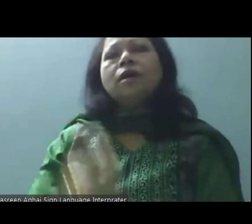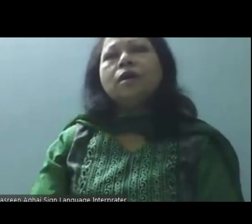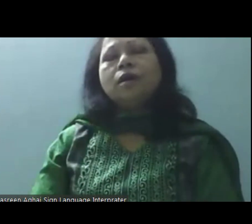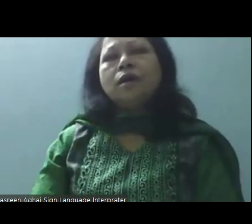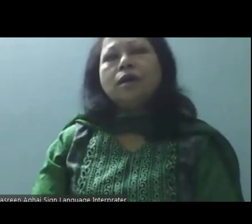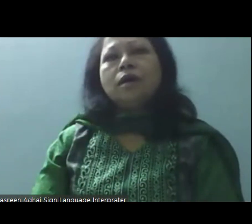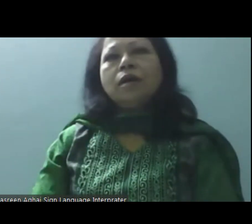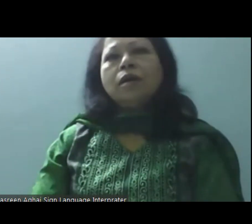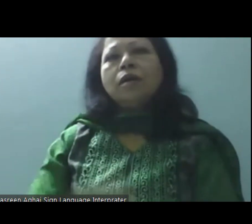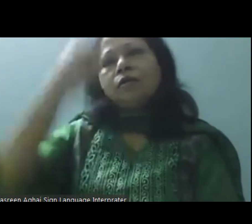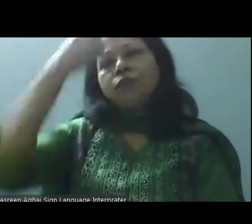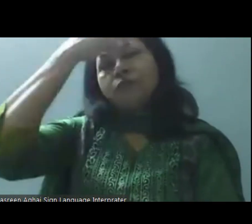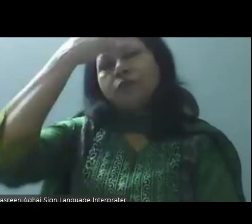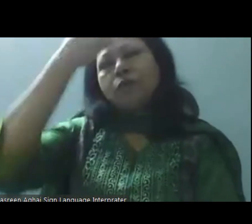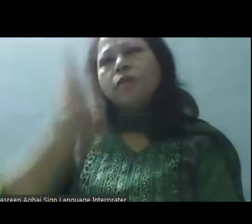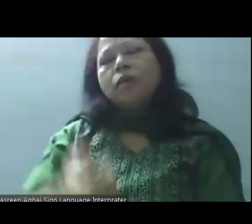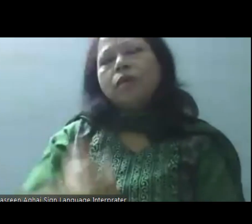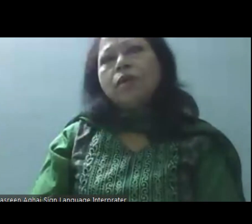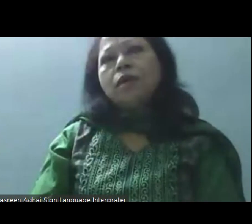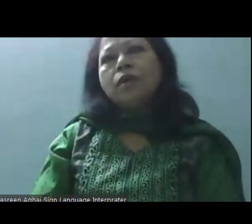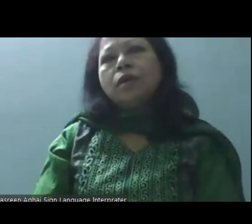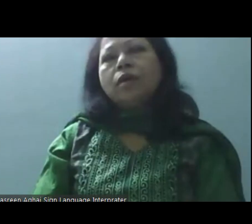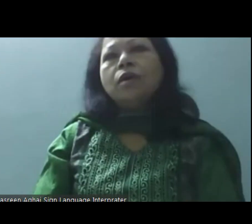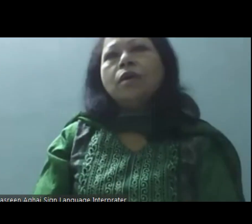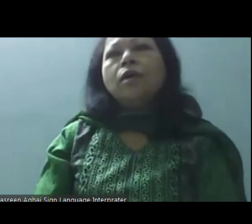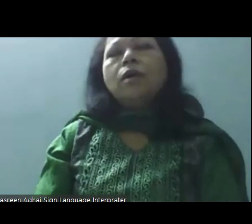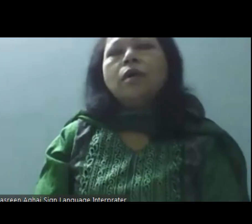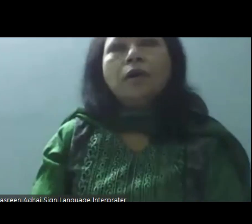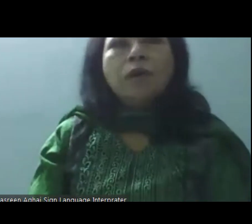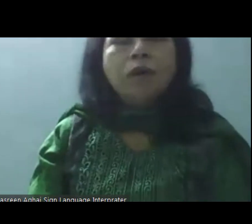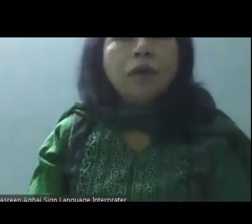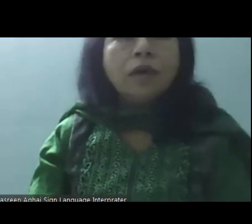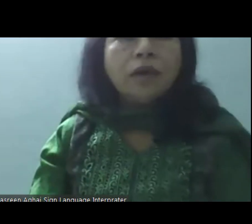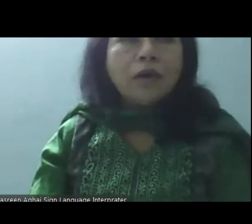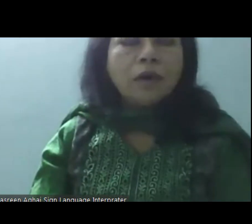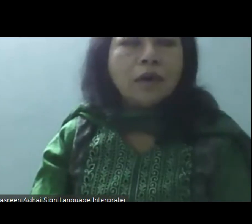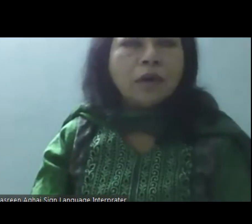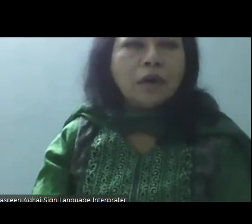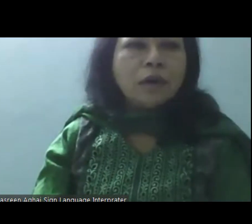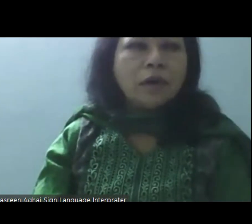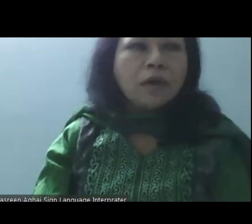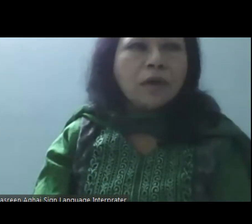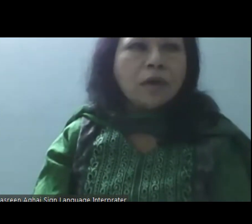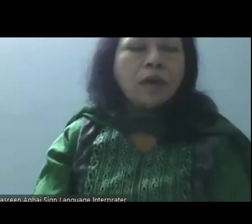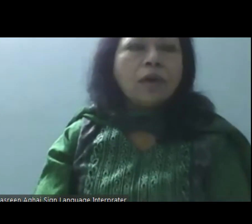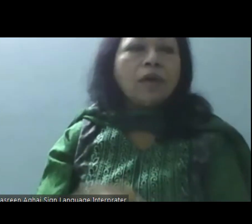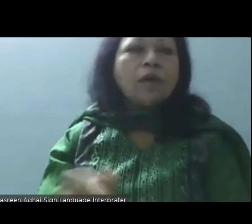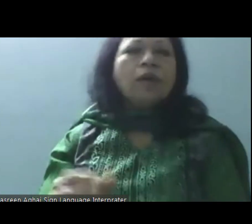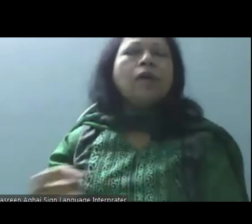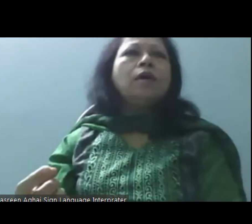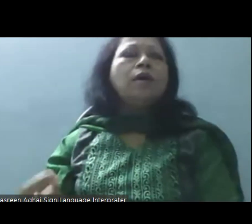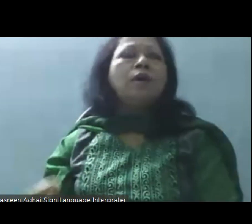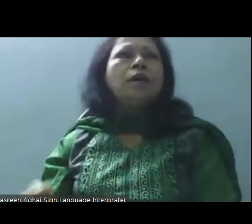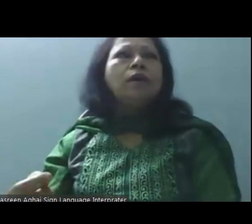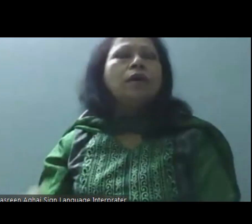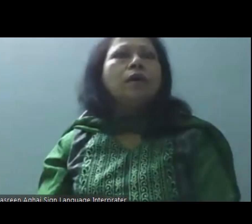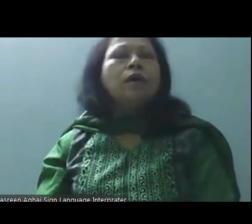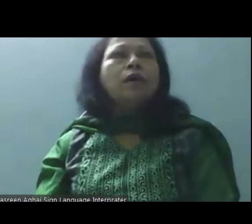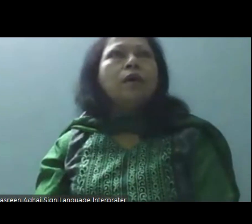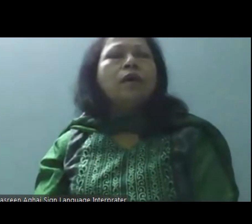the challenge of material or thing or being financed